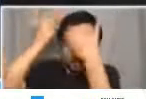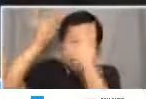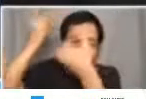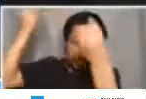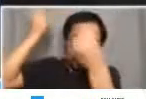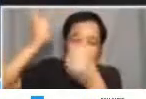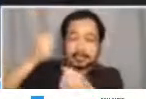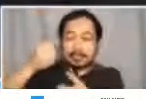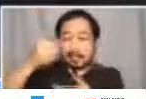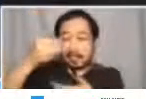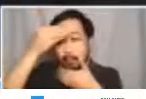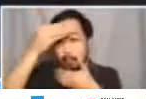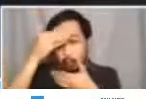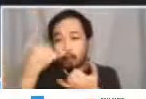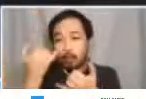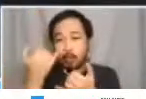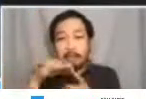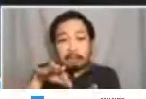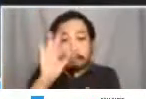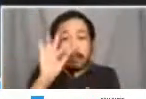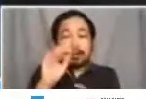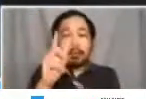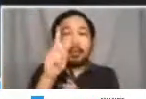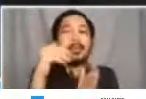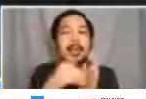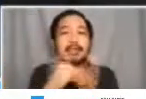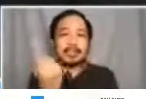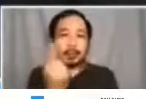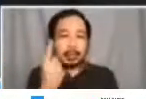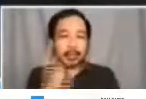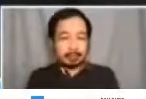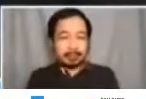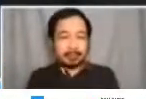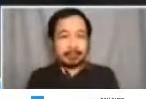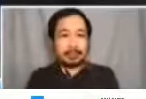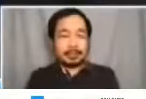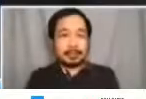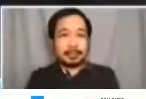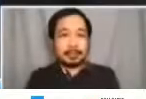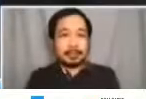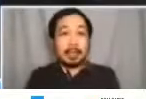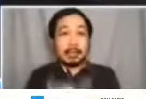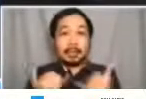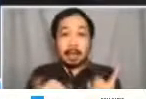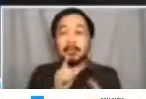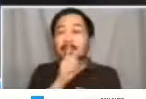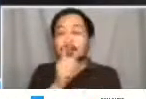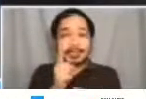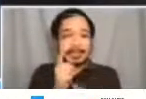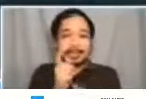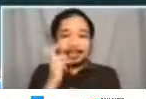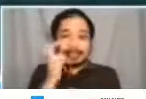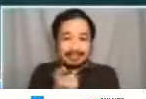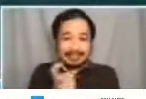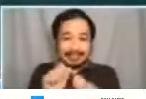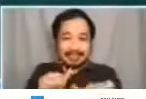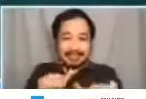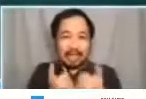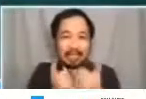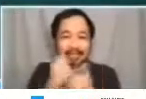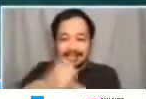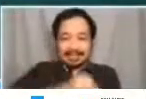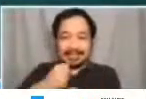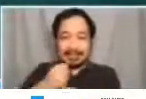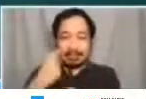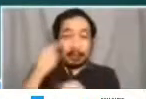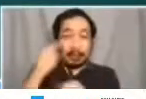They are very cooperative, ma'am. That's why dumating kami dito 27 December. Pero sa ngayon, we